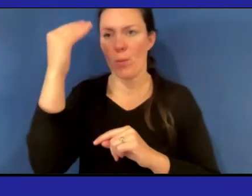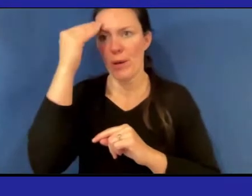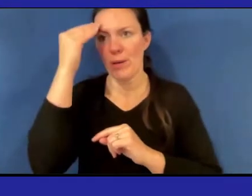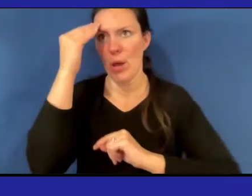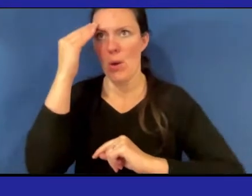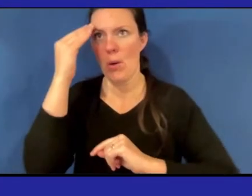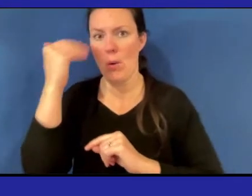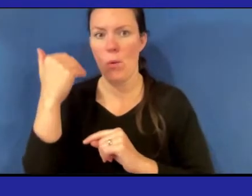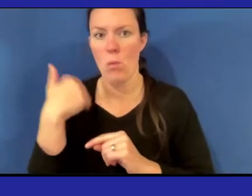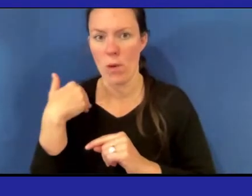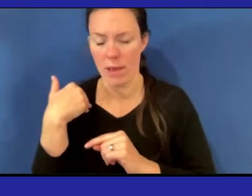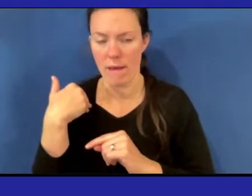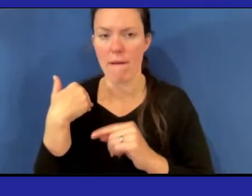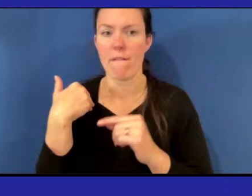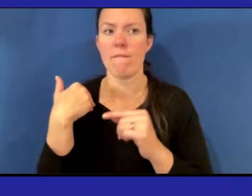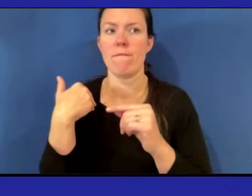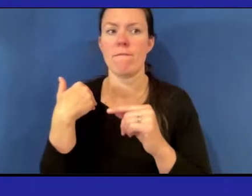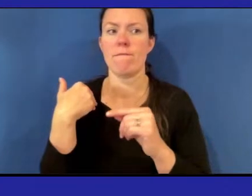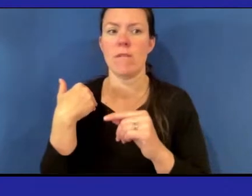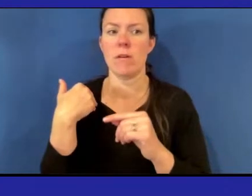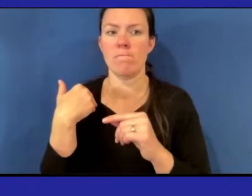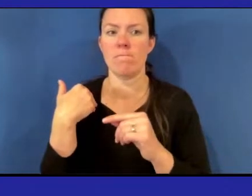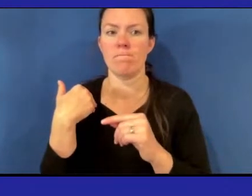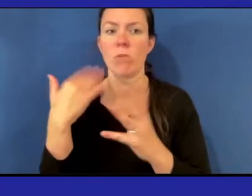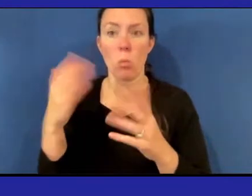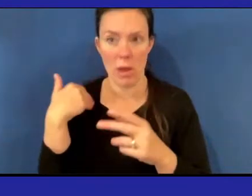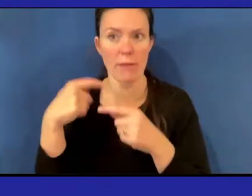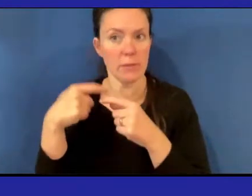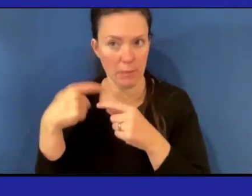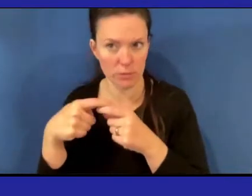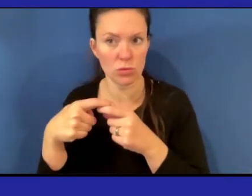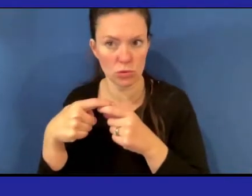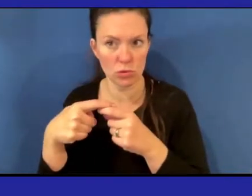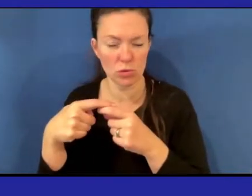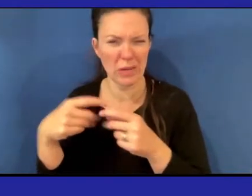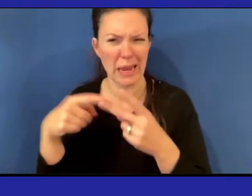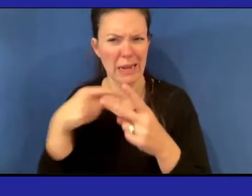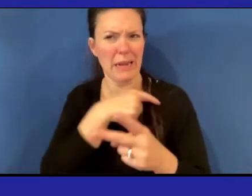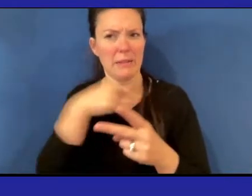have Spanish and Chinese